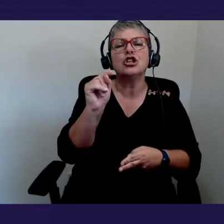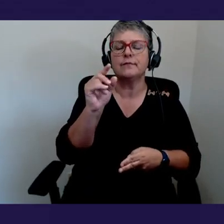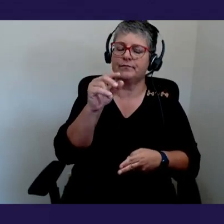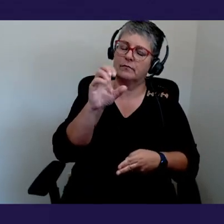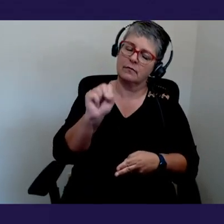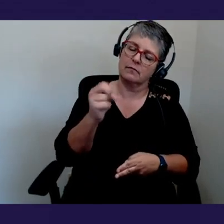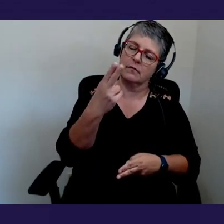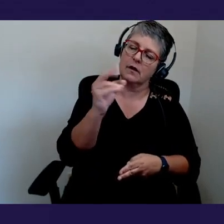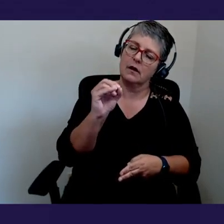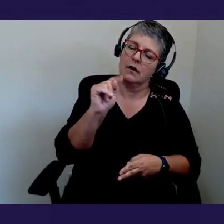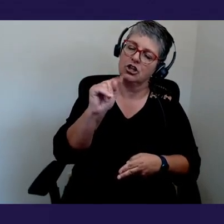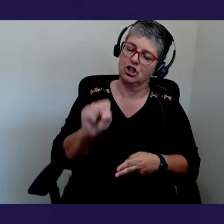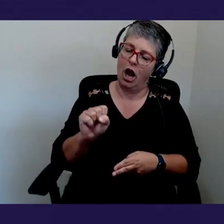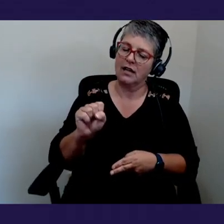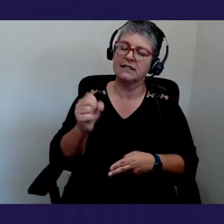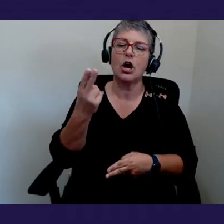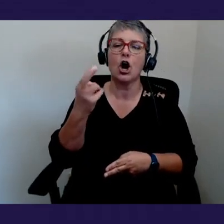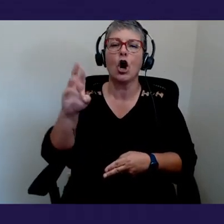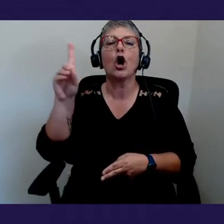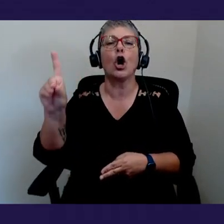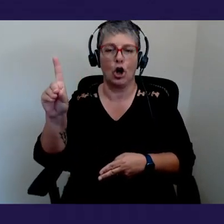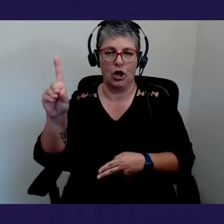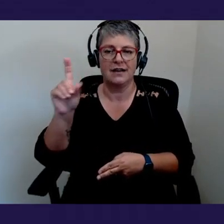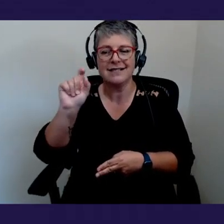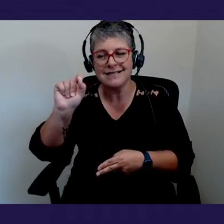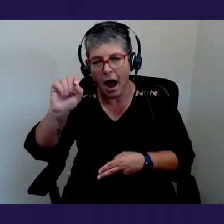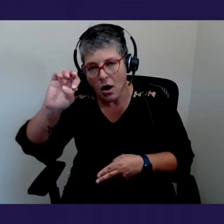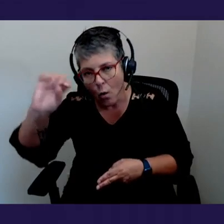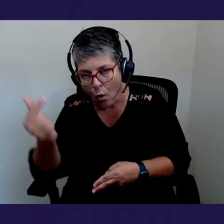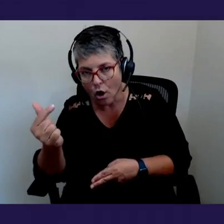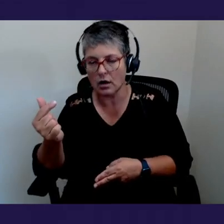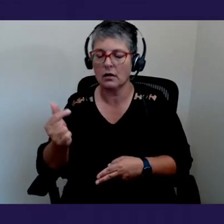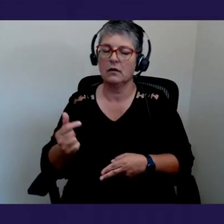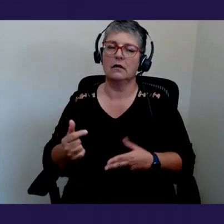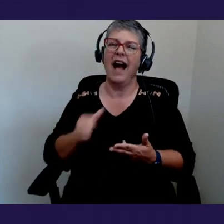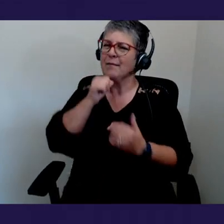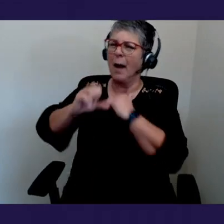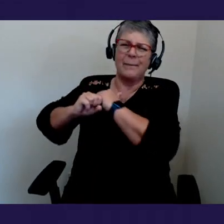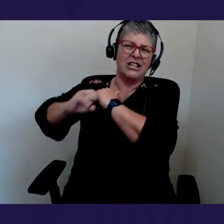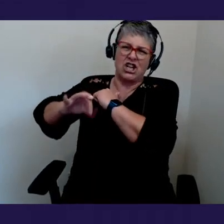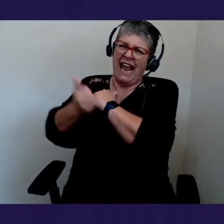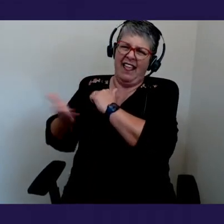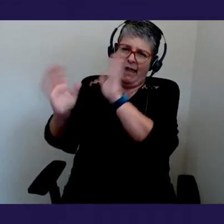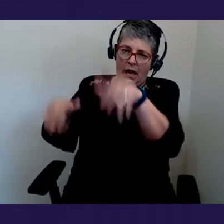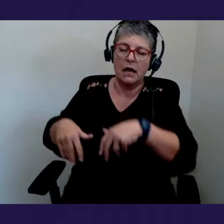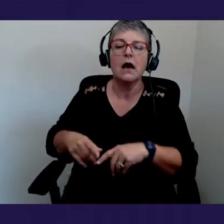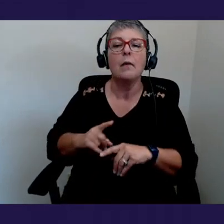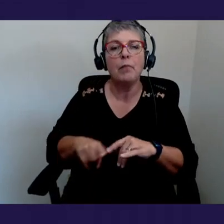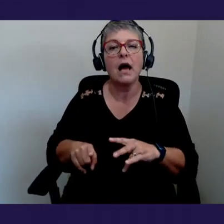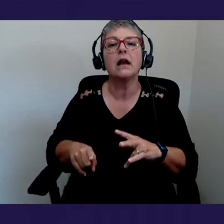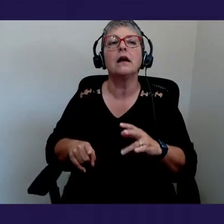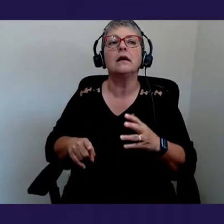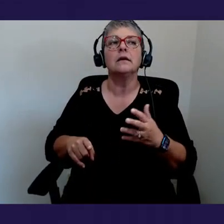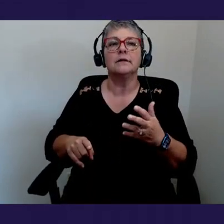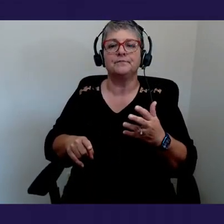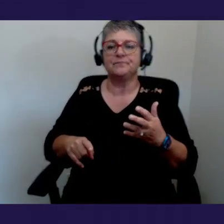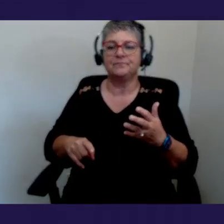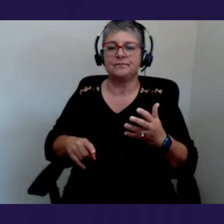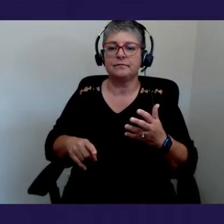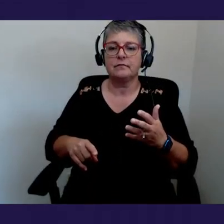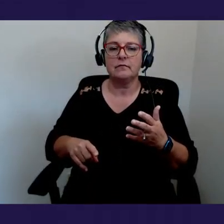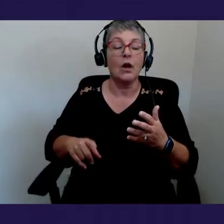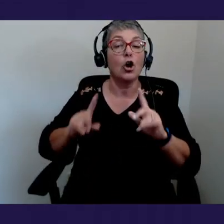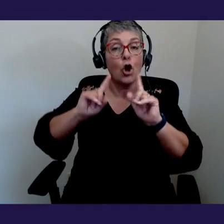It gives you some good tools. It's free. I'm not pitching anything. But I will say just, go in eyes wide open, because